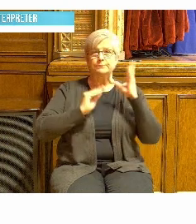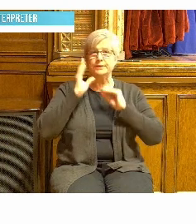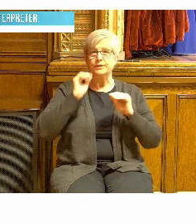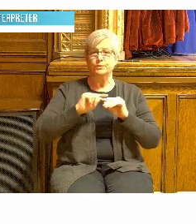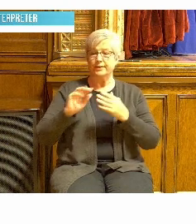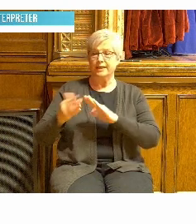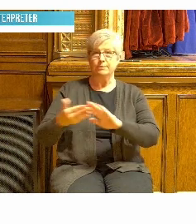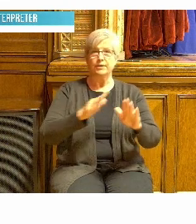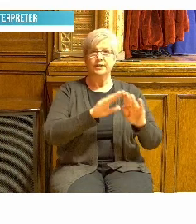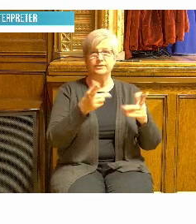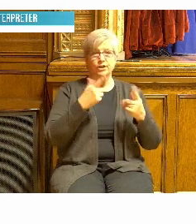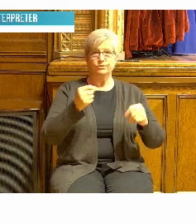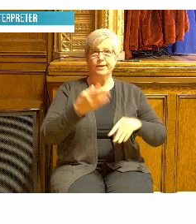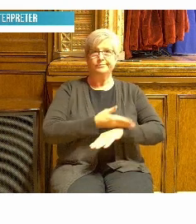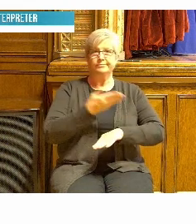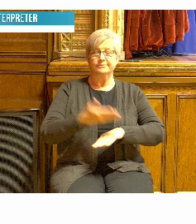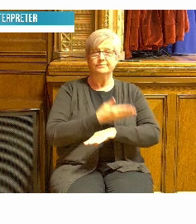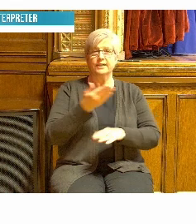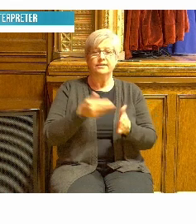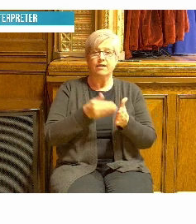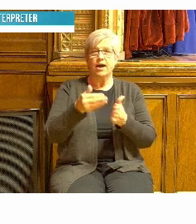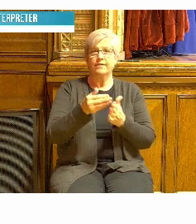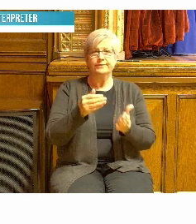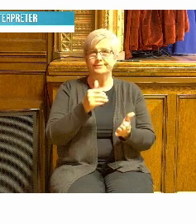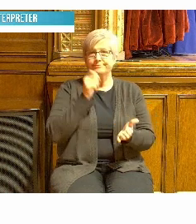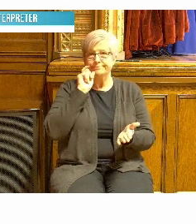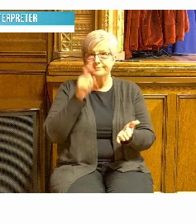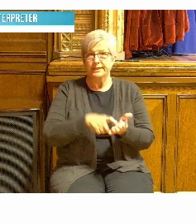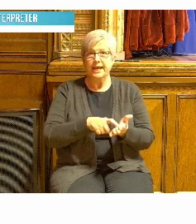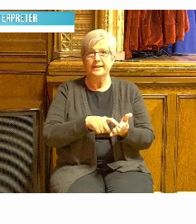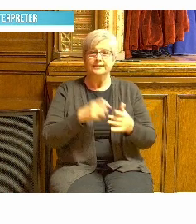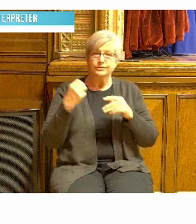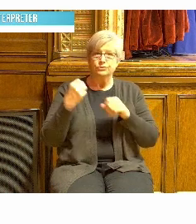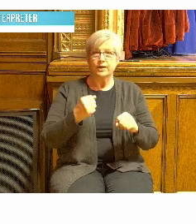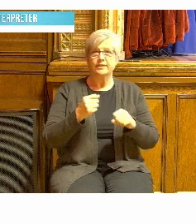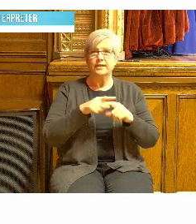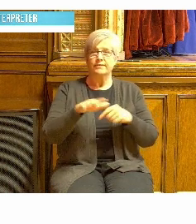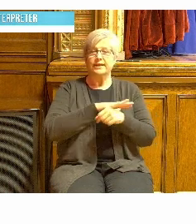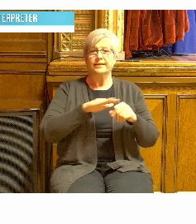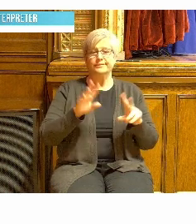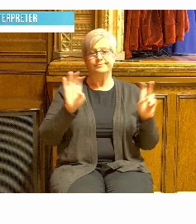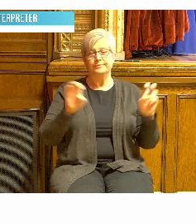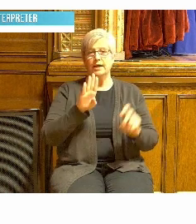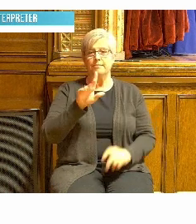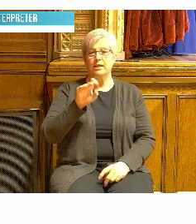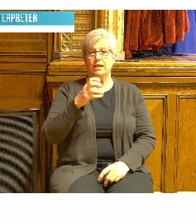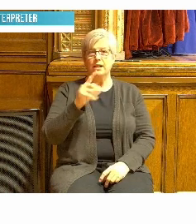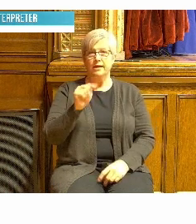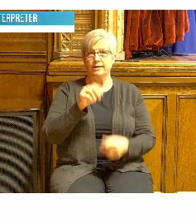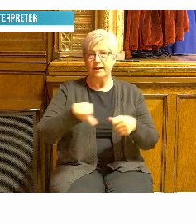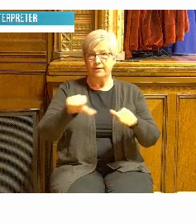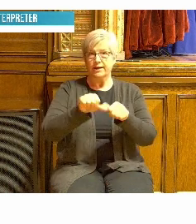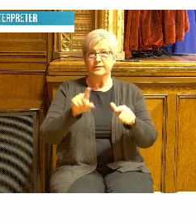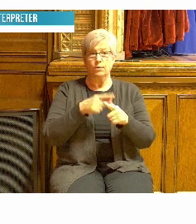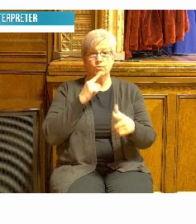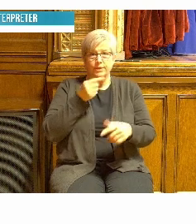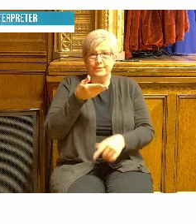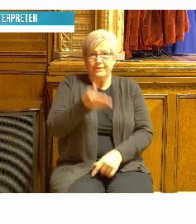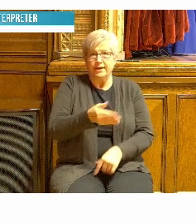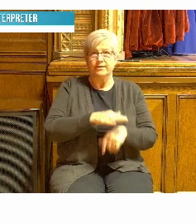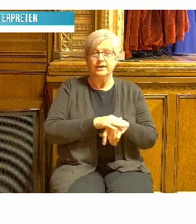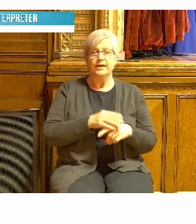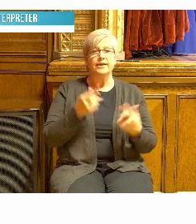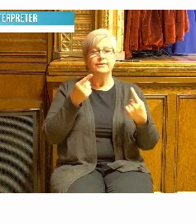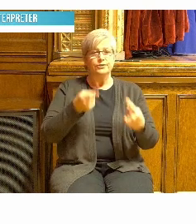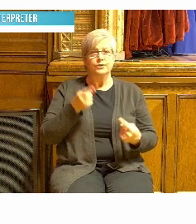to rebuild. As a result, they often failed to recognize the strengths of these so-called blighted areas and what they contained. They struggled to